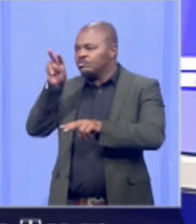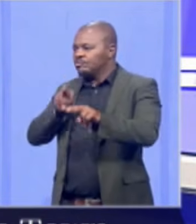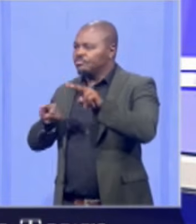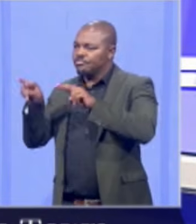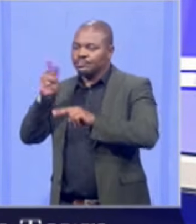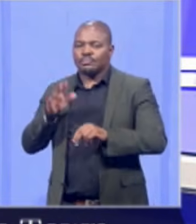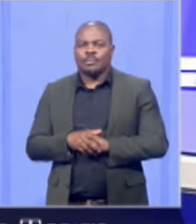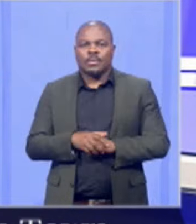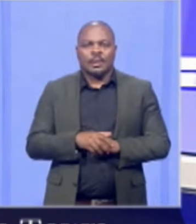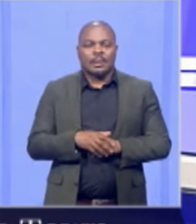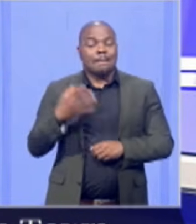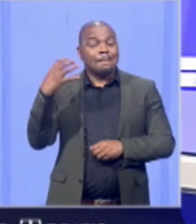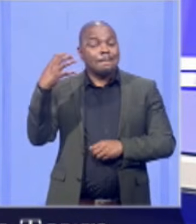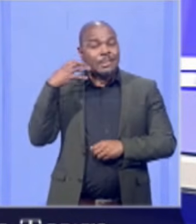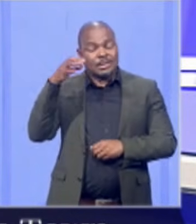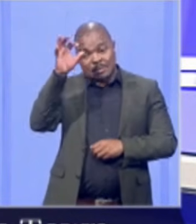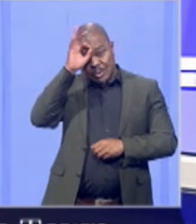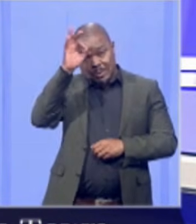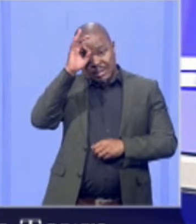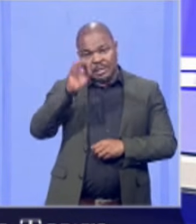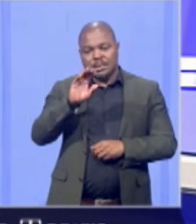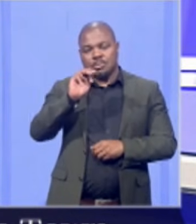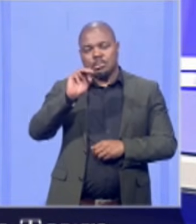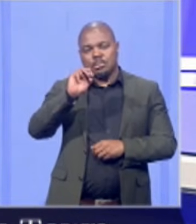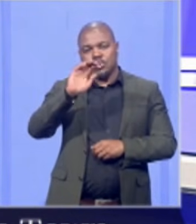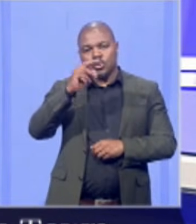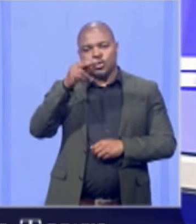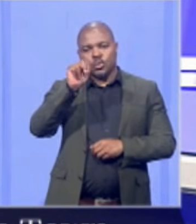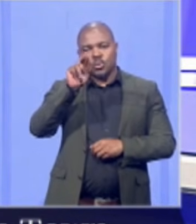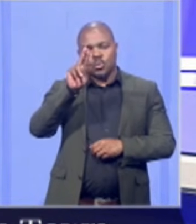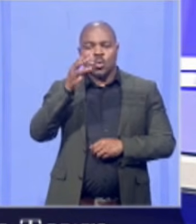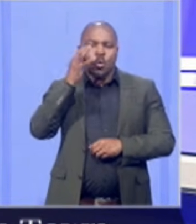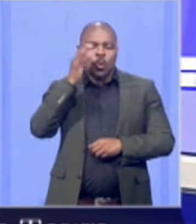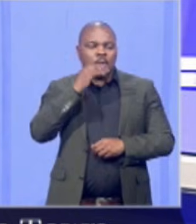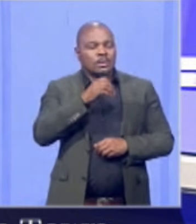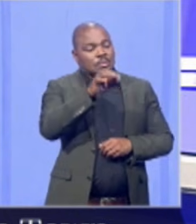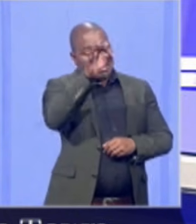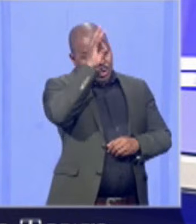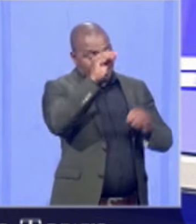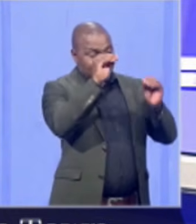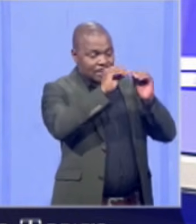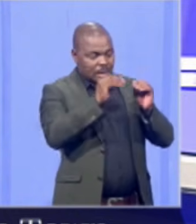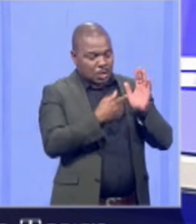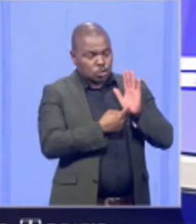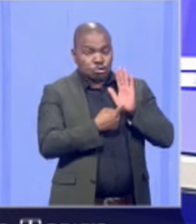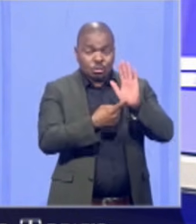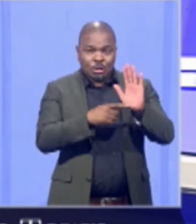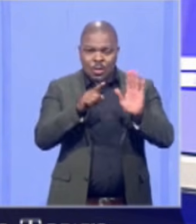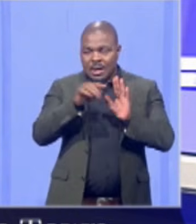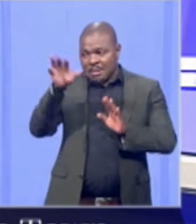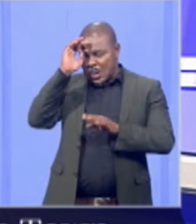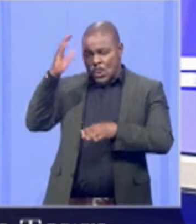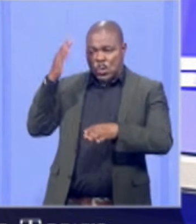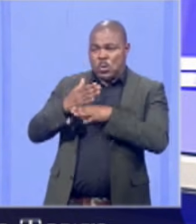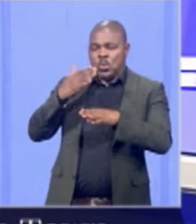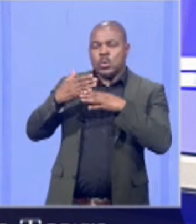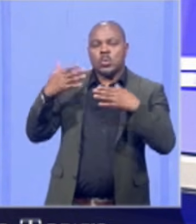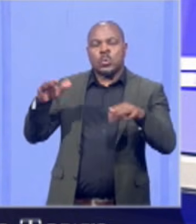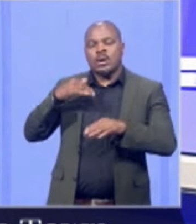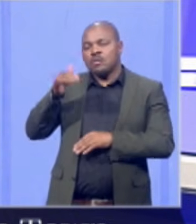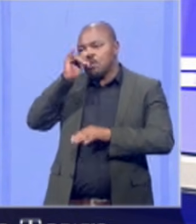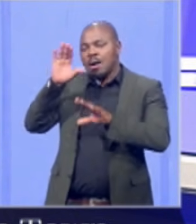Keresemose. Tona ya sepodisi Senzo Mchunu a re dipalopalo tsa ga jana di bontsha fa sepodisi se dira ka natla go fokotsa bosenyi. Go